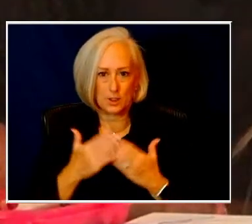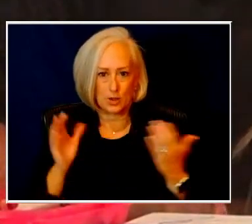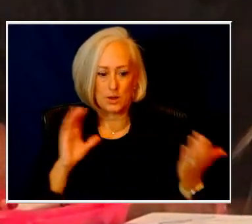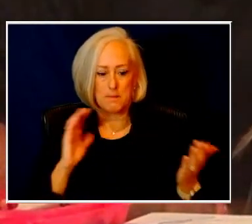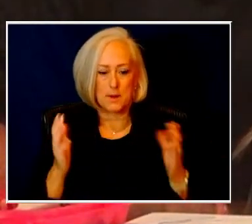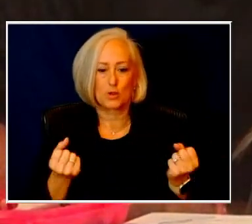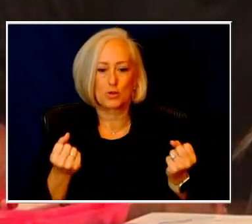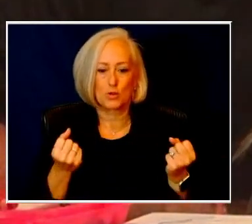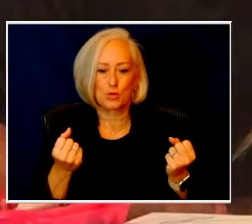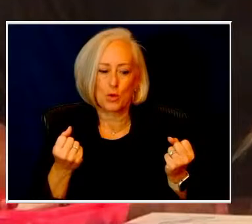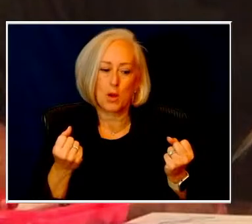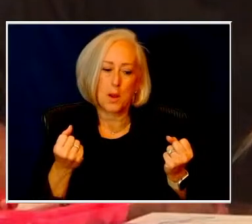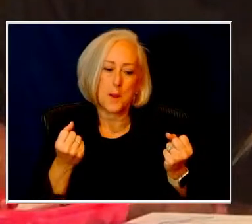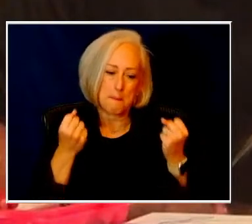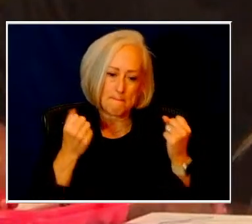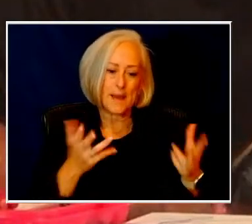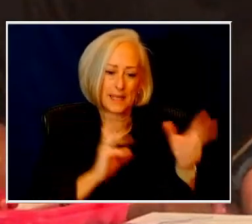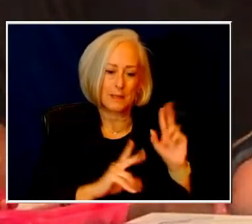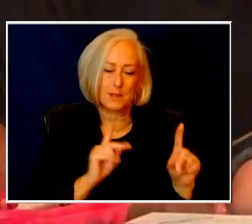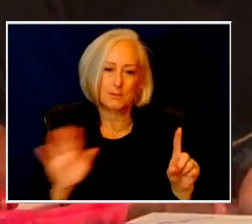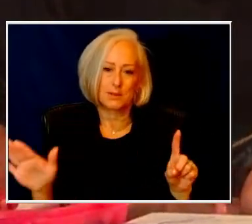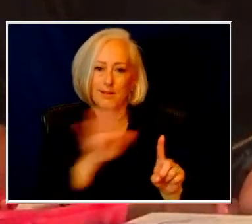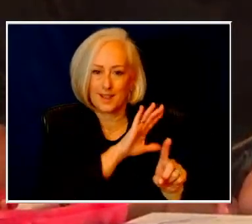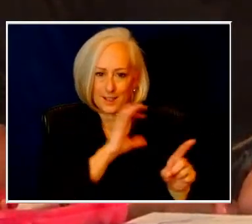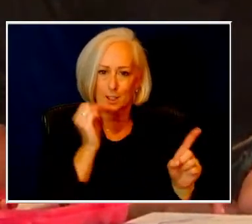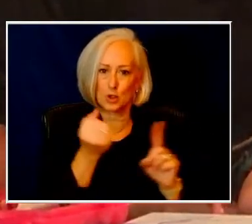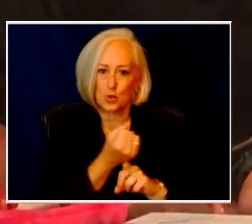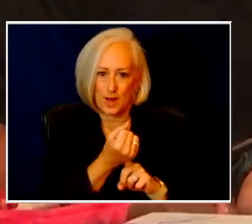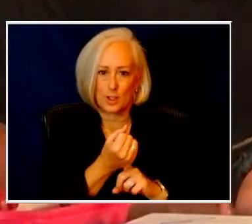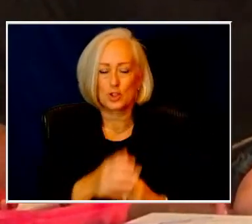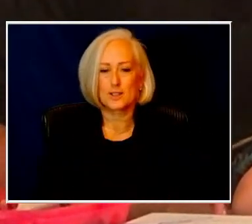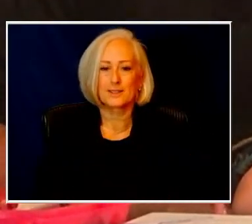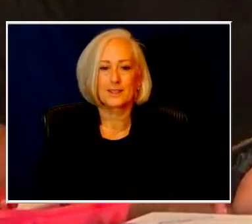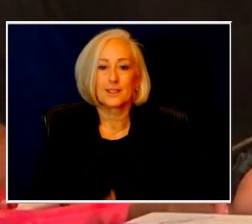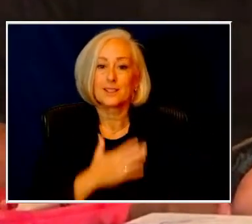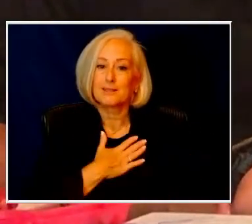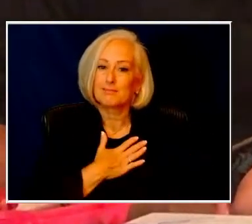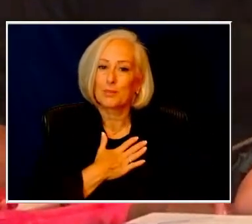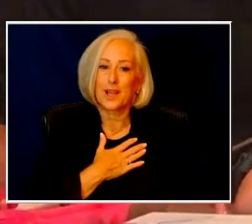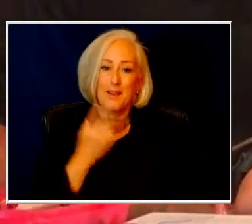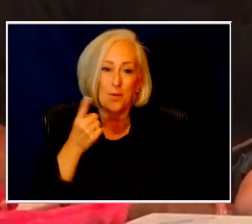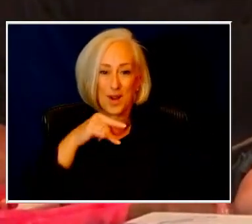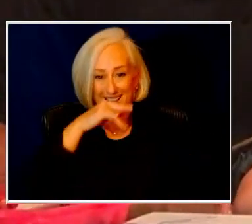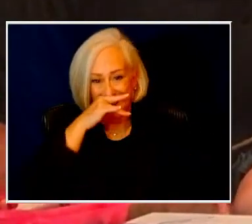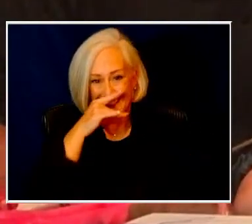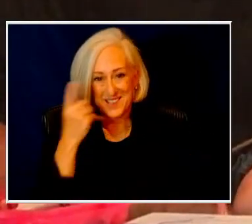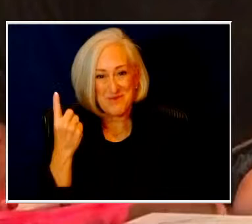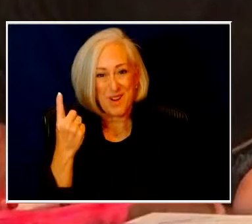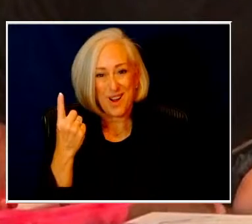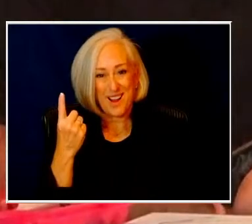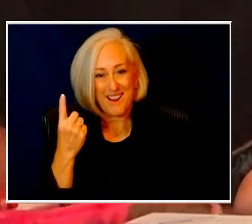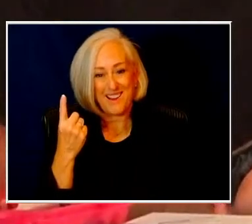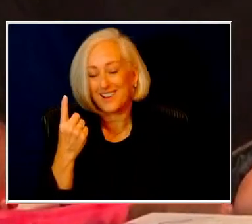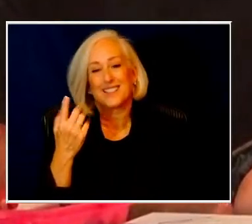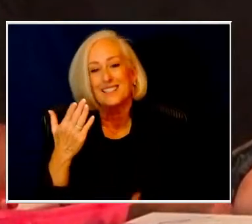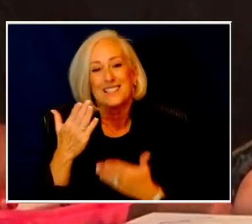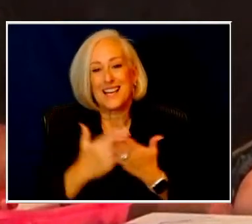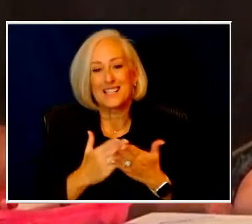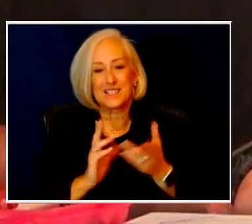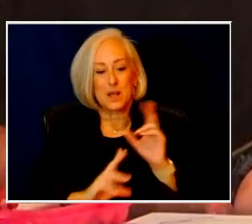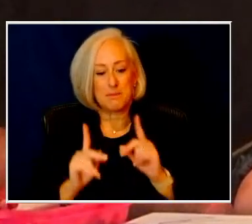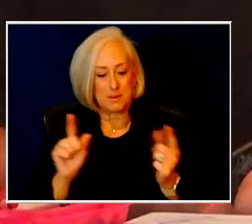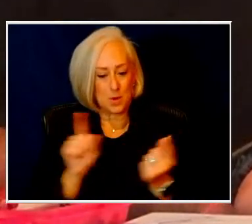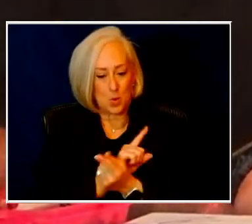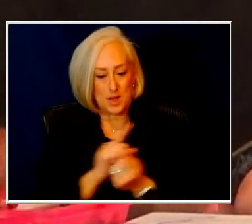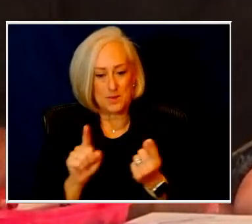people who are going through similar situations. You know, we just have one kid. Some of the people we would meet, you know,